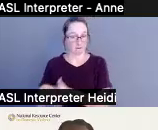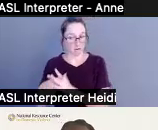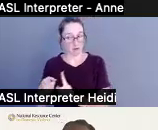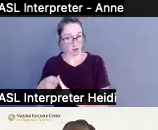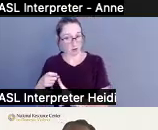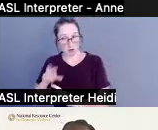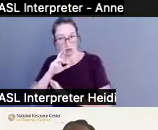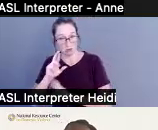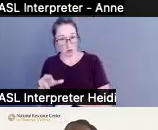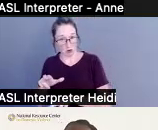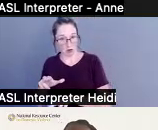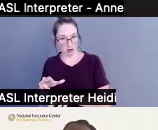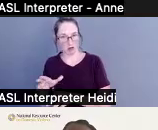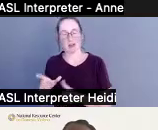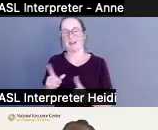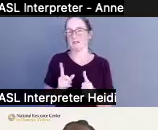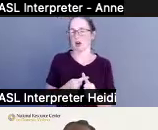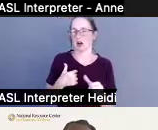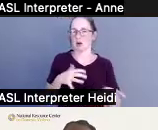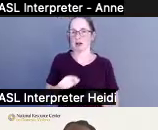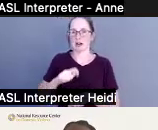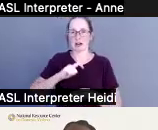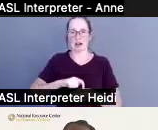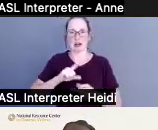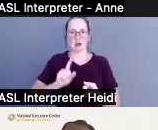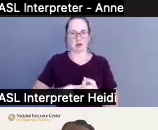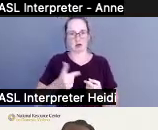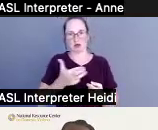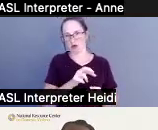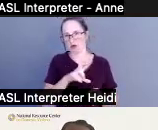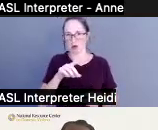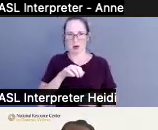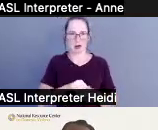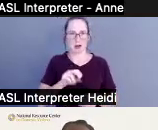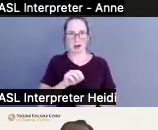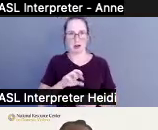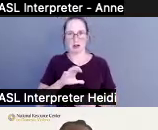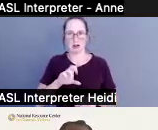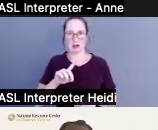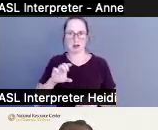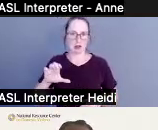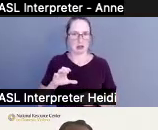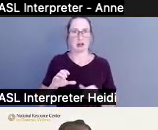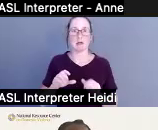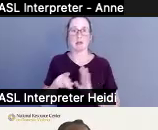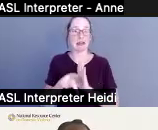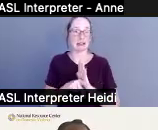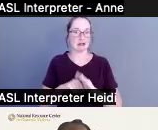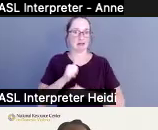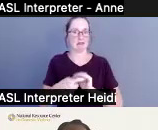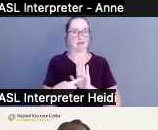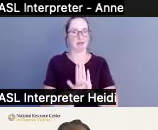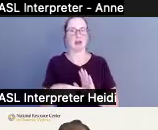report, I'd like to take a moment to ground us in NRCDV's policy stance as a point